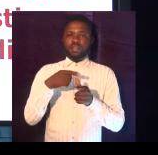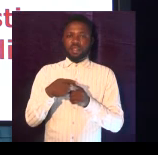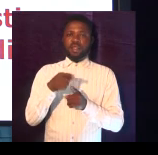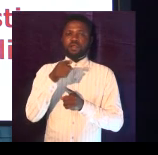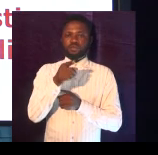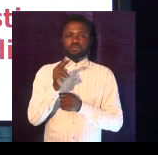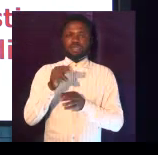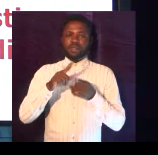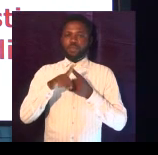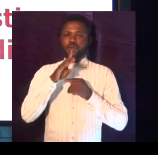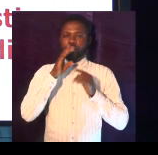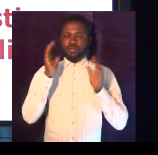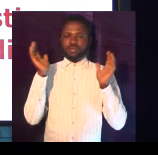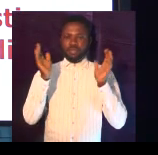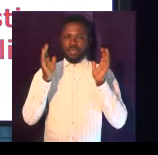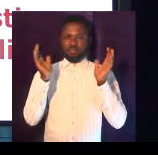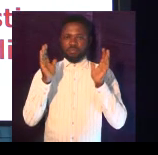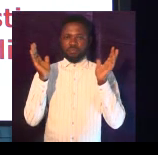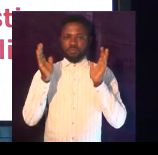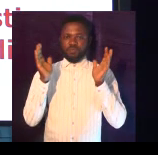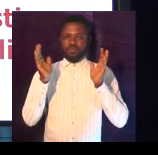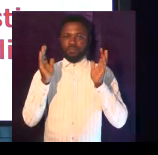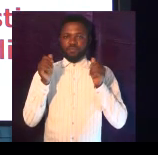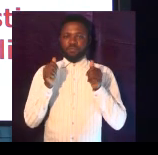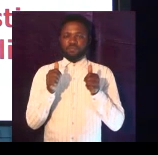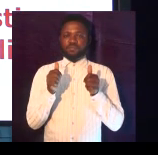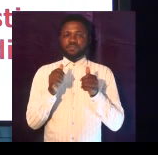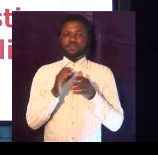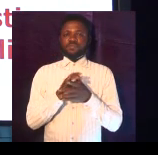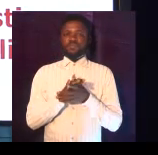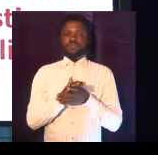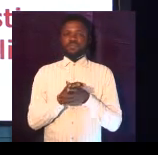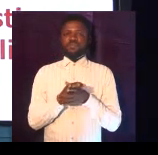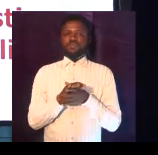so, then you deserve to be celebrated with a cheer.